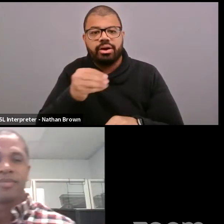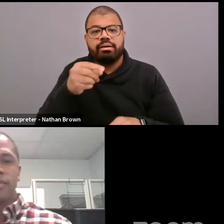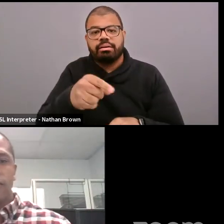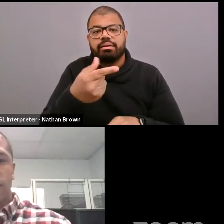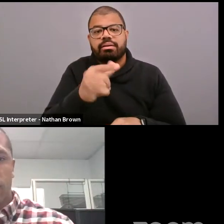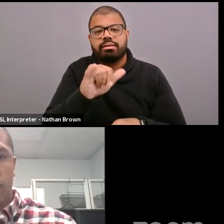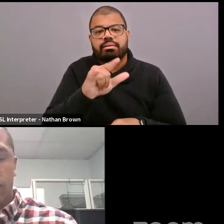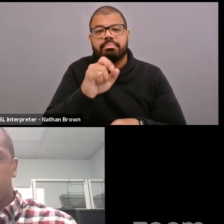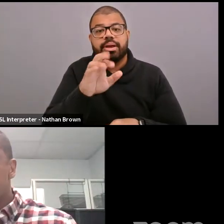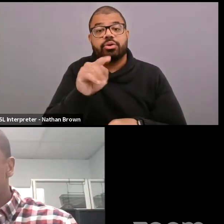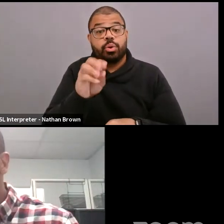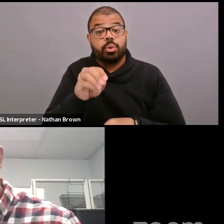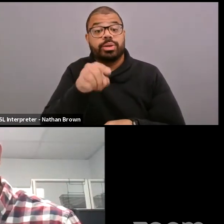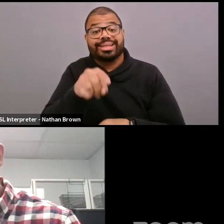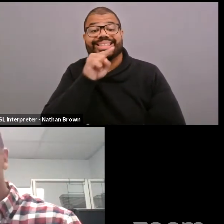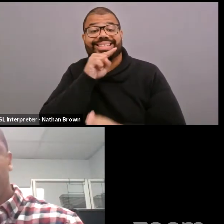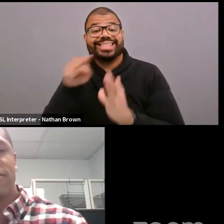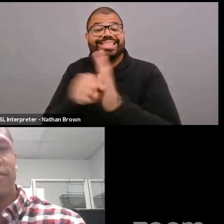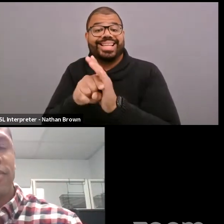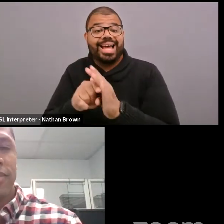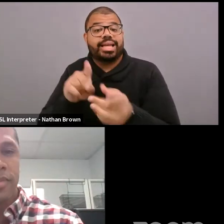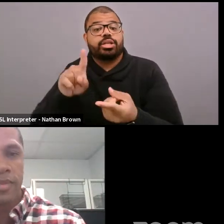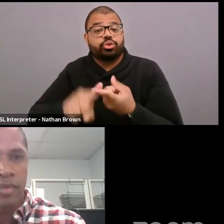to Grossmont College.